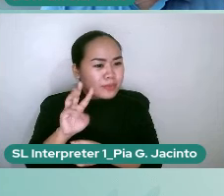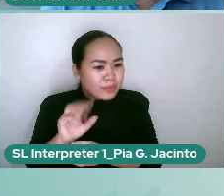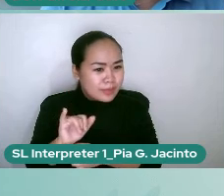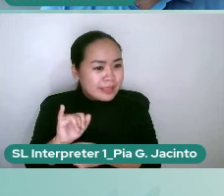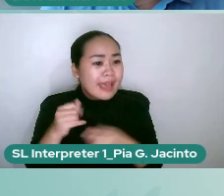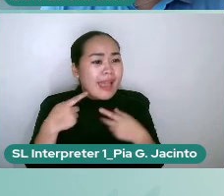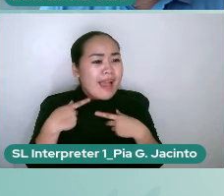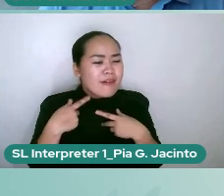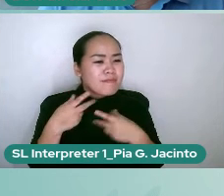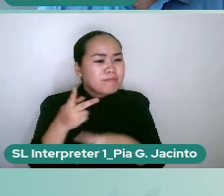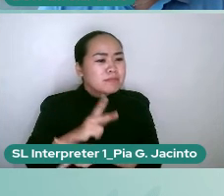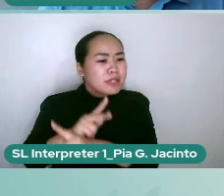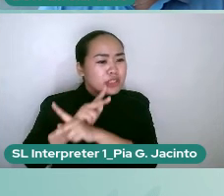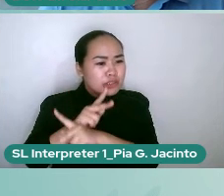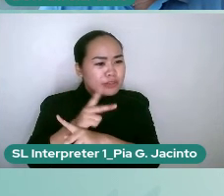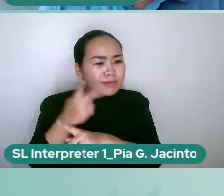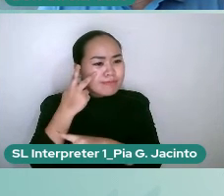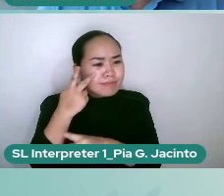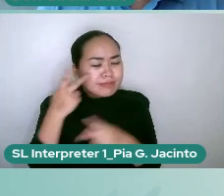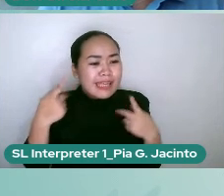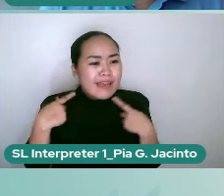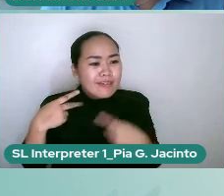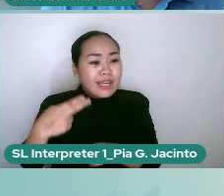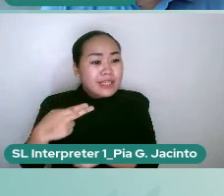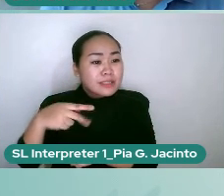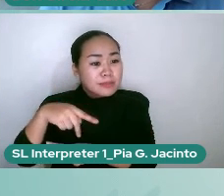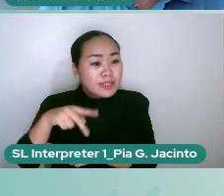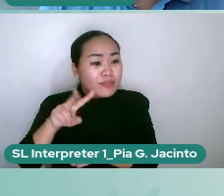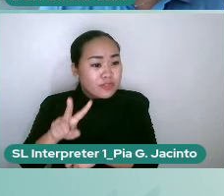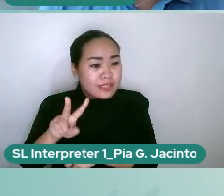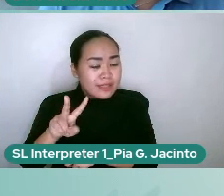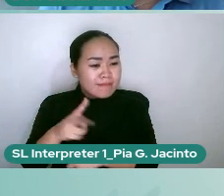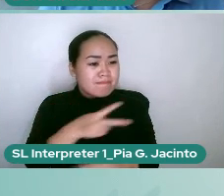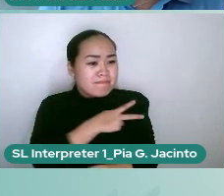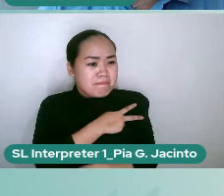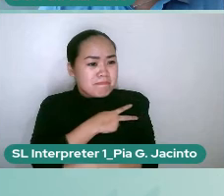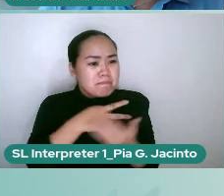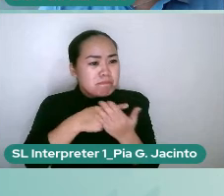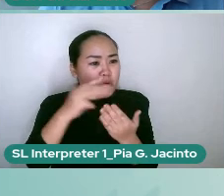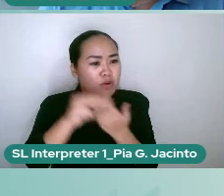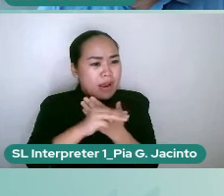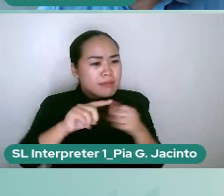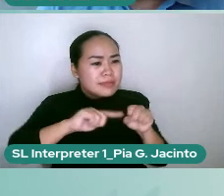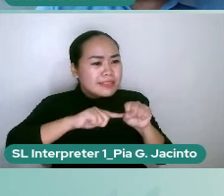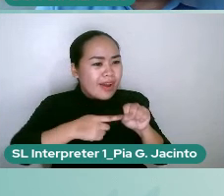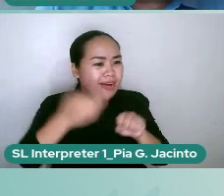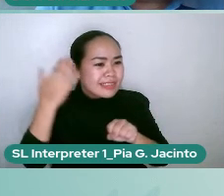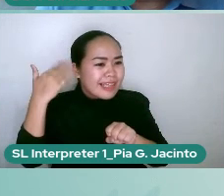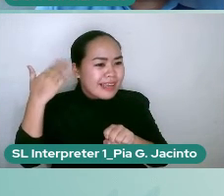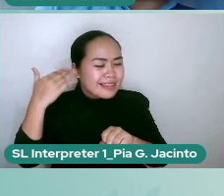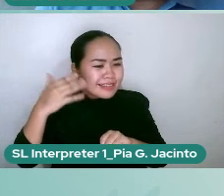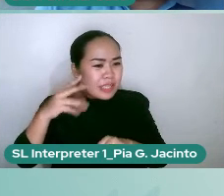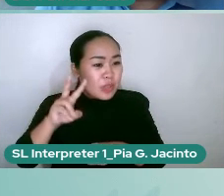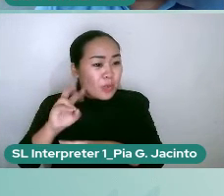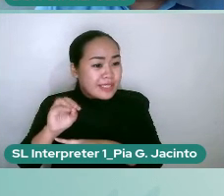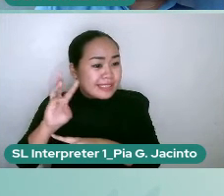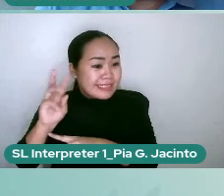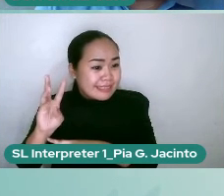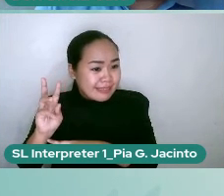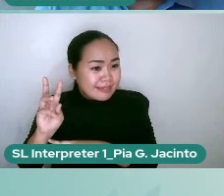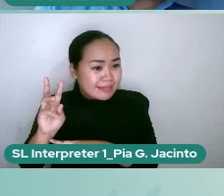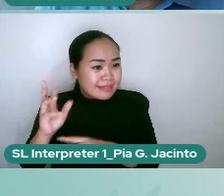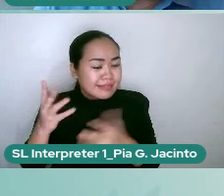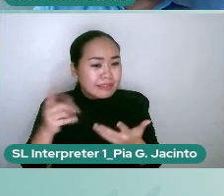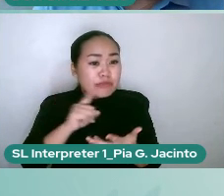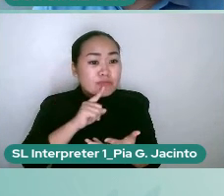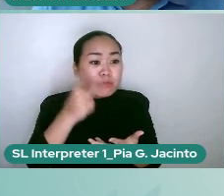our subnational HPV vaccination program started in 2016, and based on